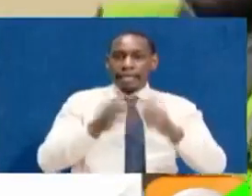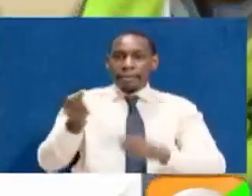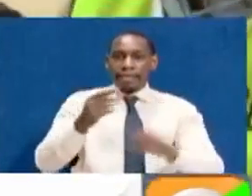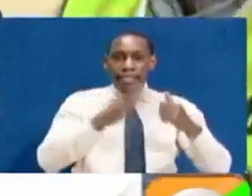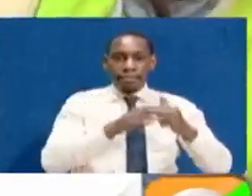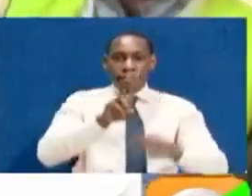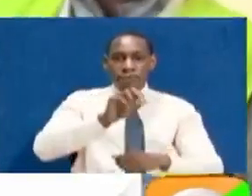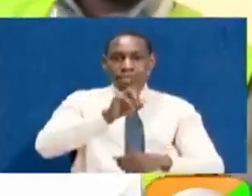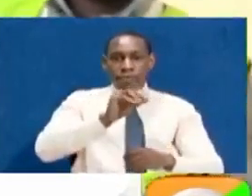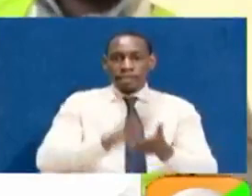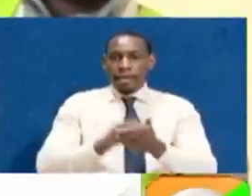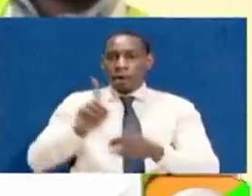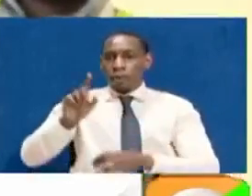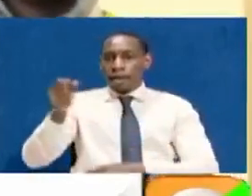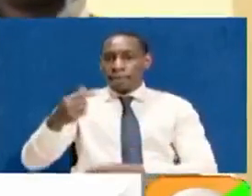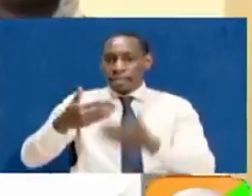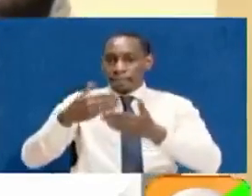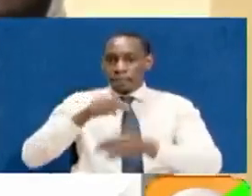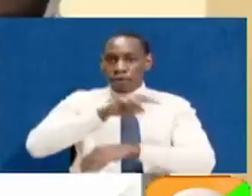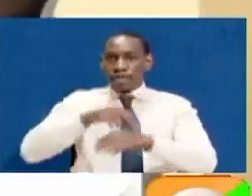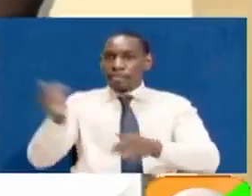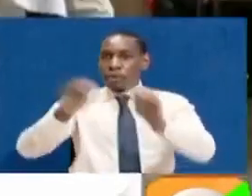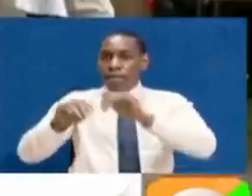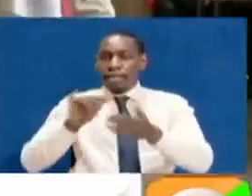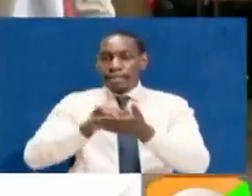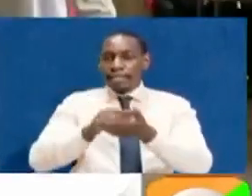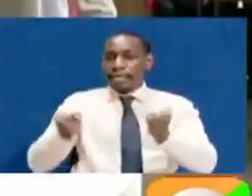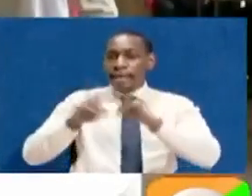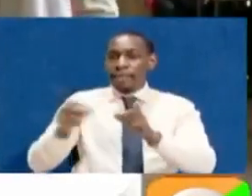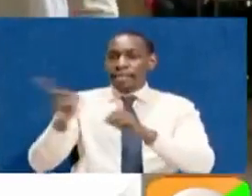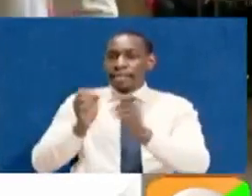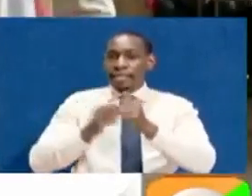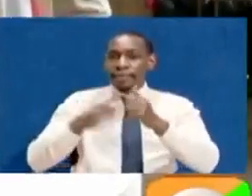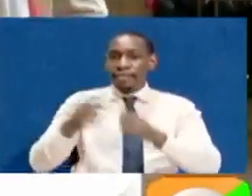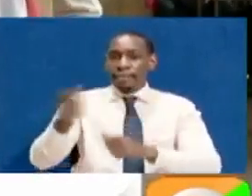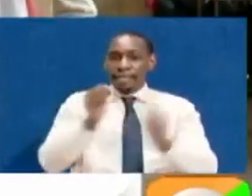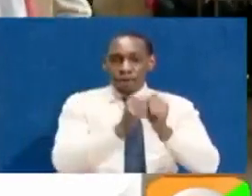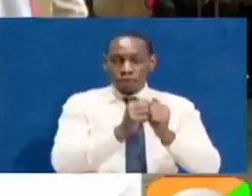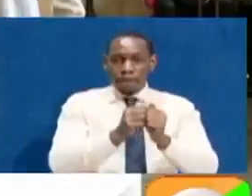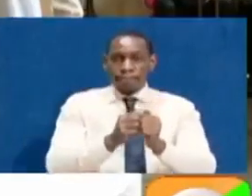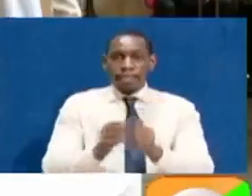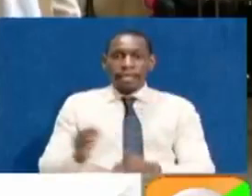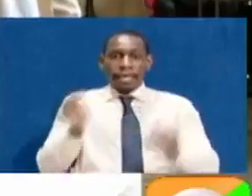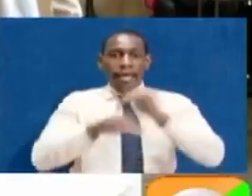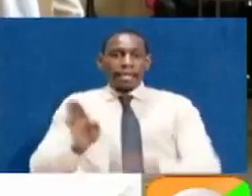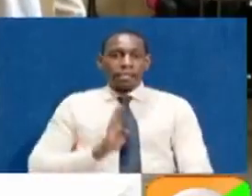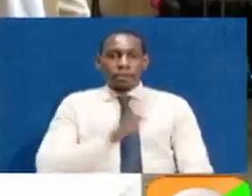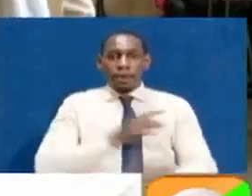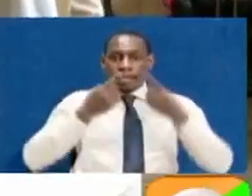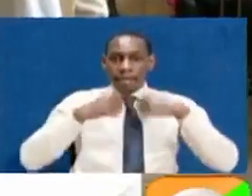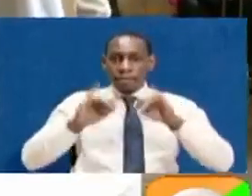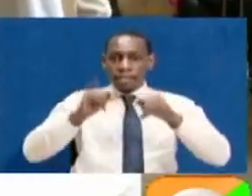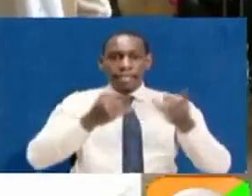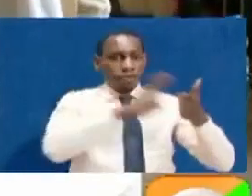September 2020, less than a month before the national elections, which will be held on the 17th of October. The Electoral Board has also released a